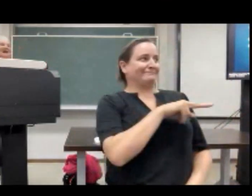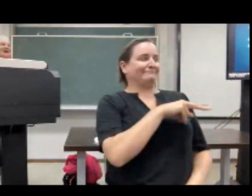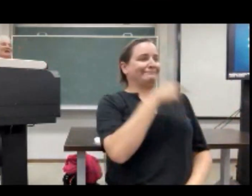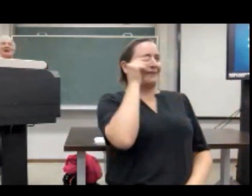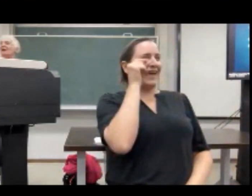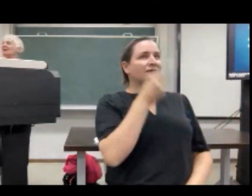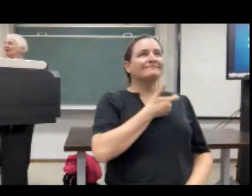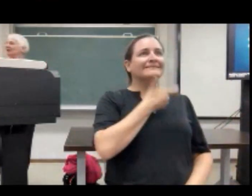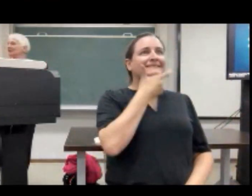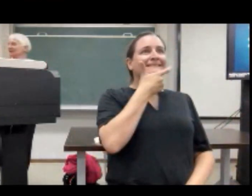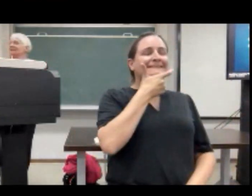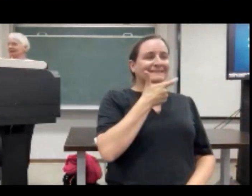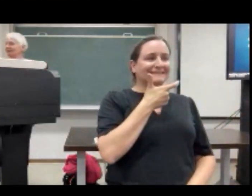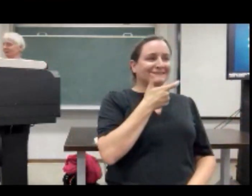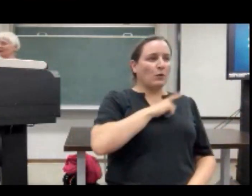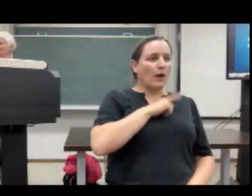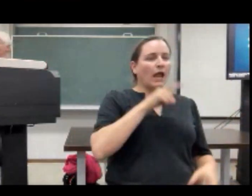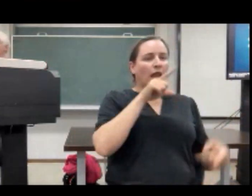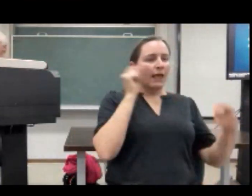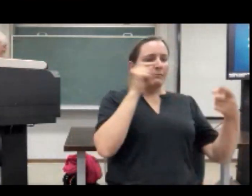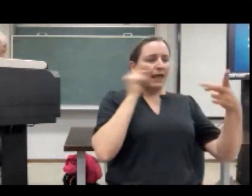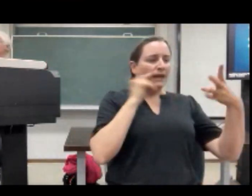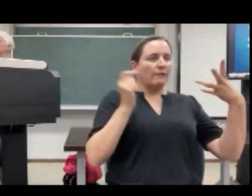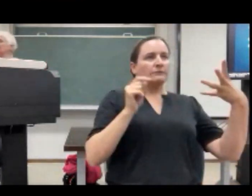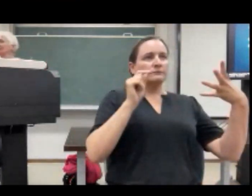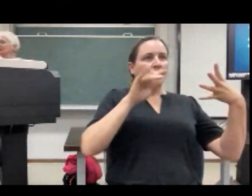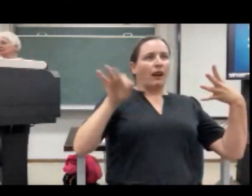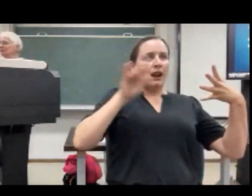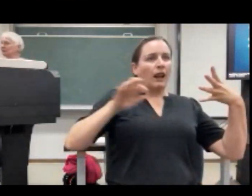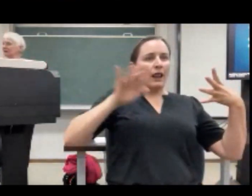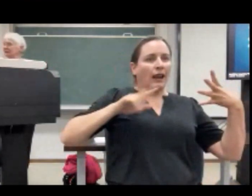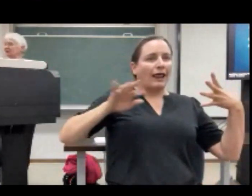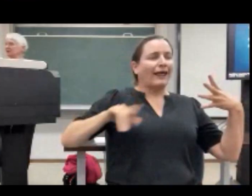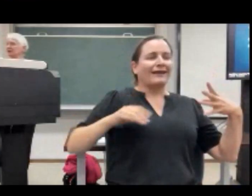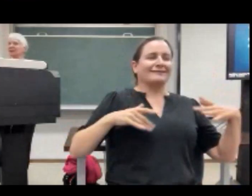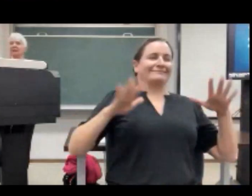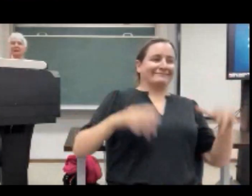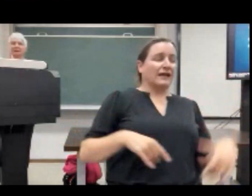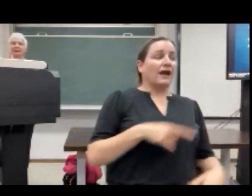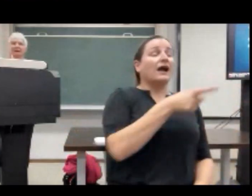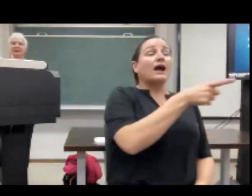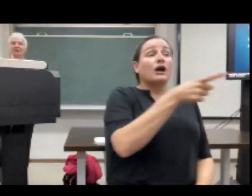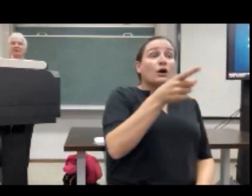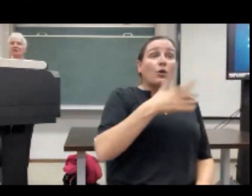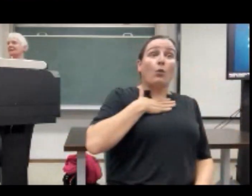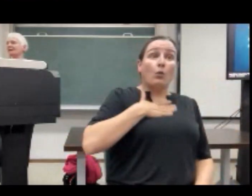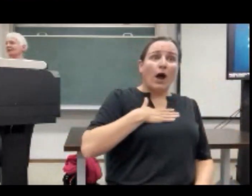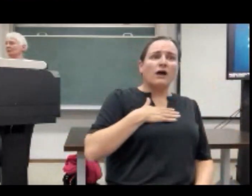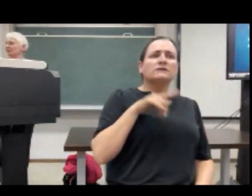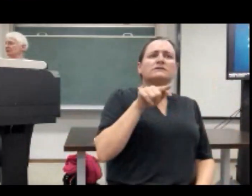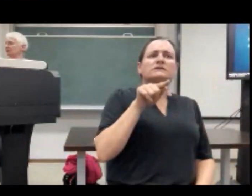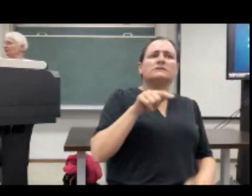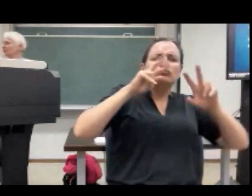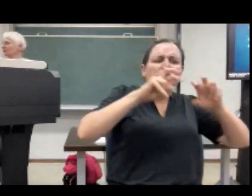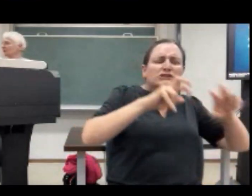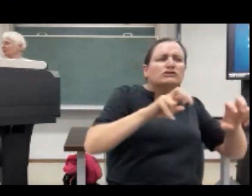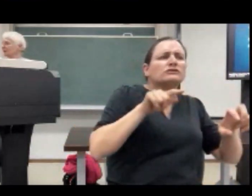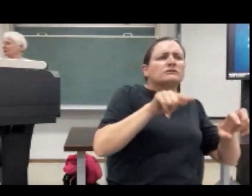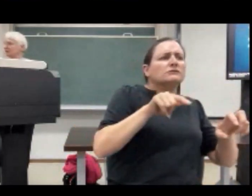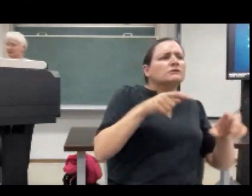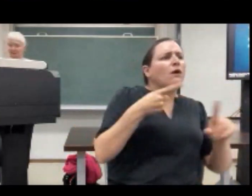because this is complicated for interpreters. If you are really interested in getting the references, I will send you a copy of the paper, just mail